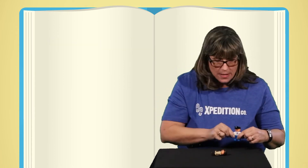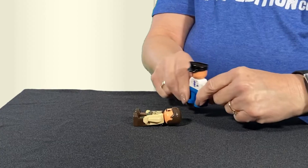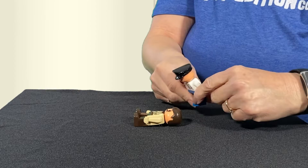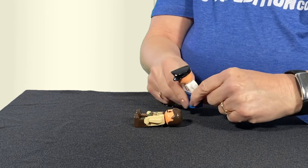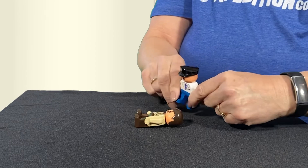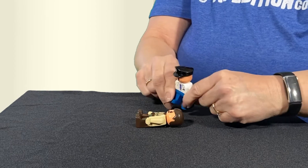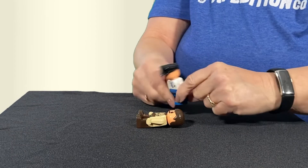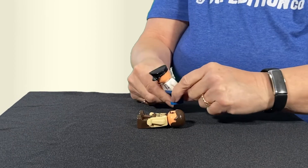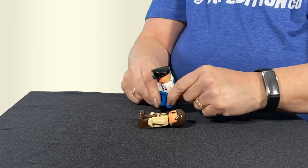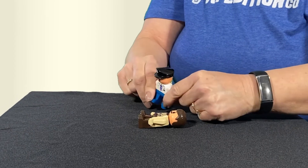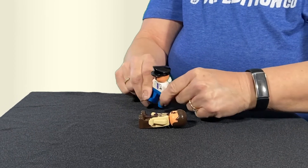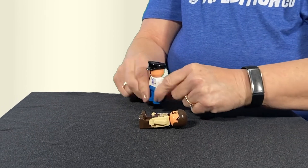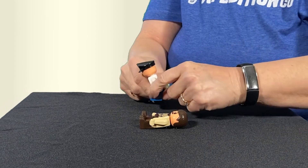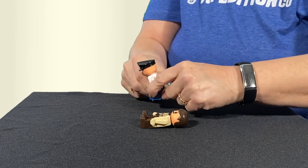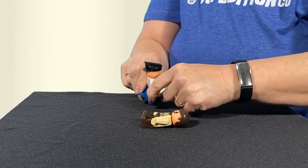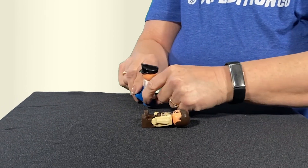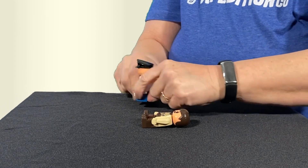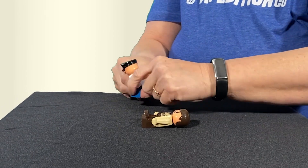does.